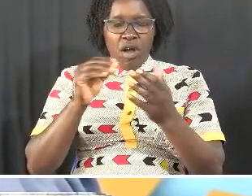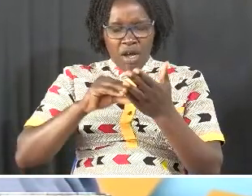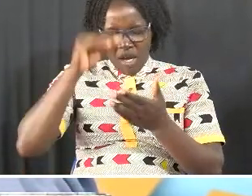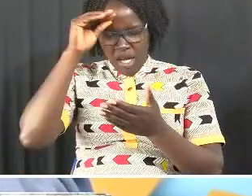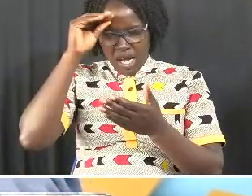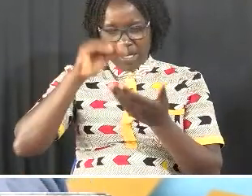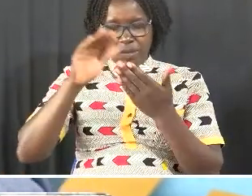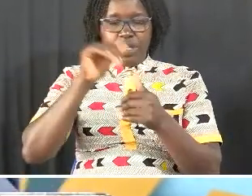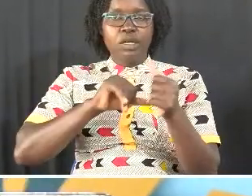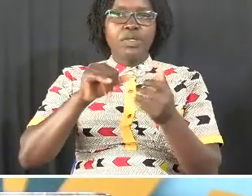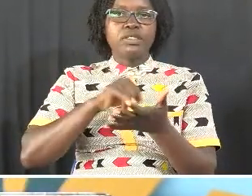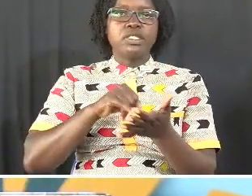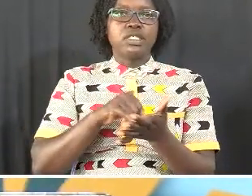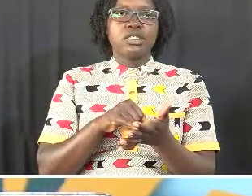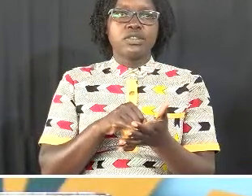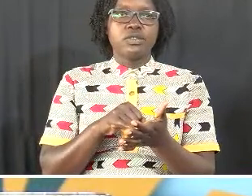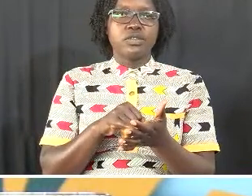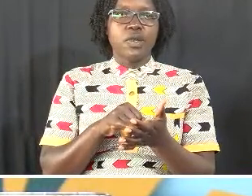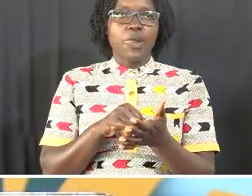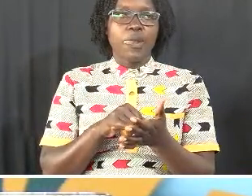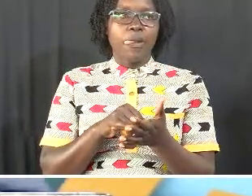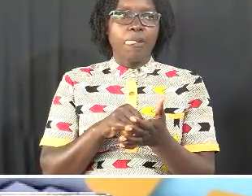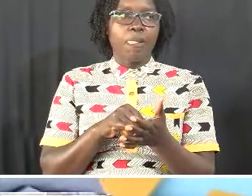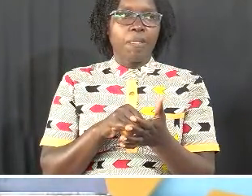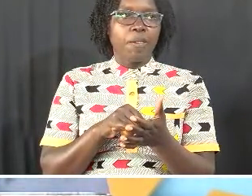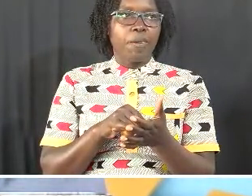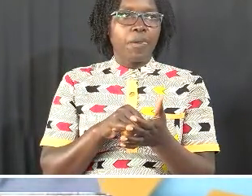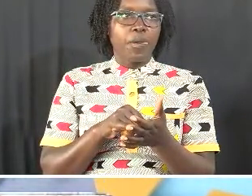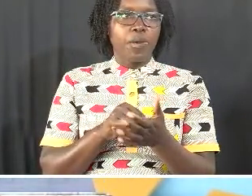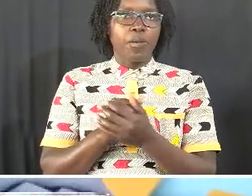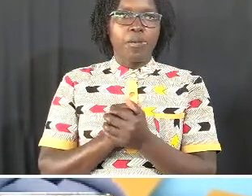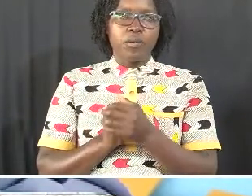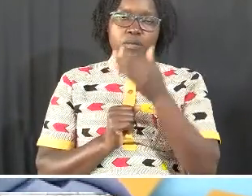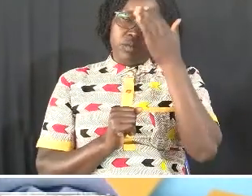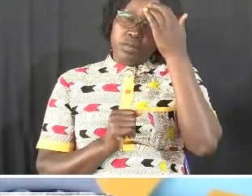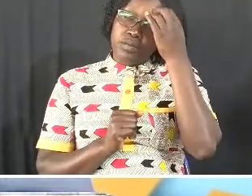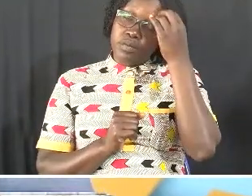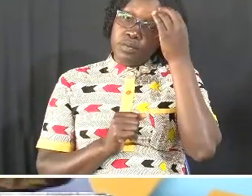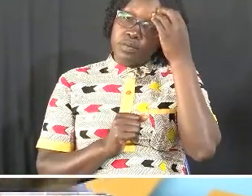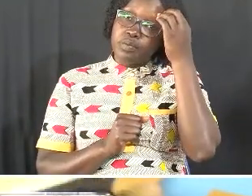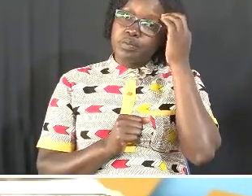now that you're one of our valued churches around here in Nairobi.